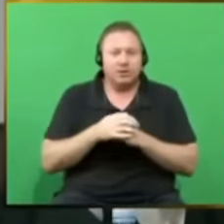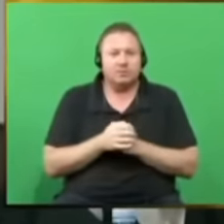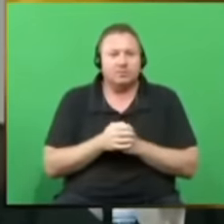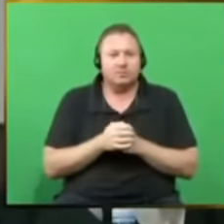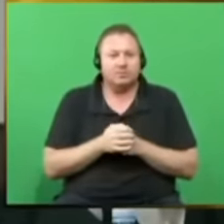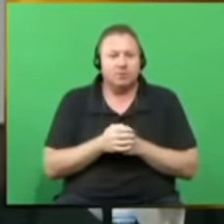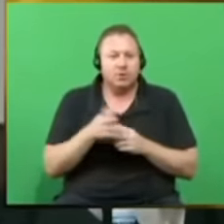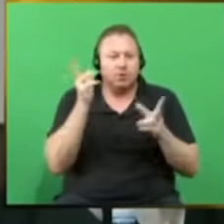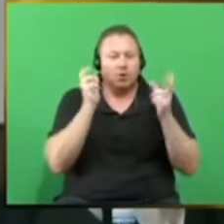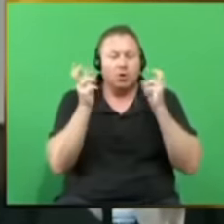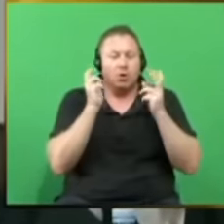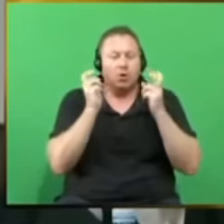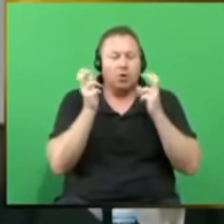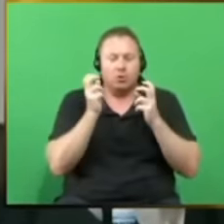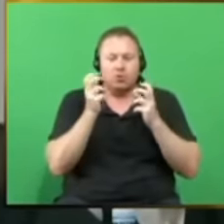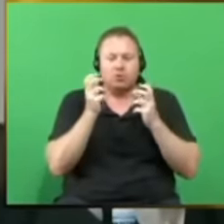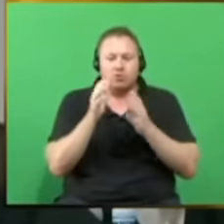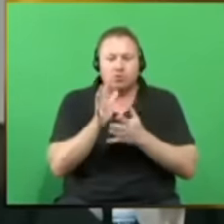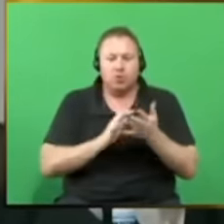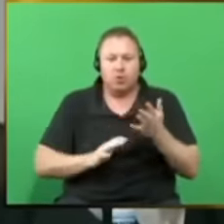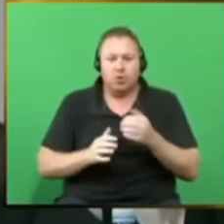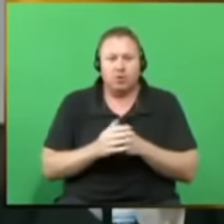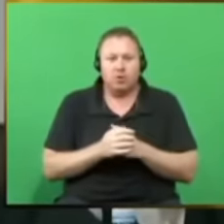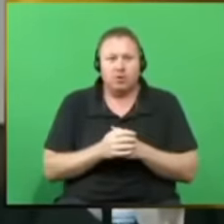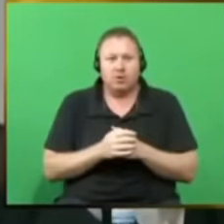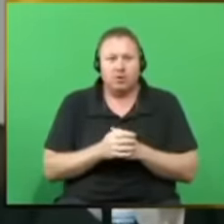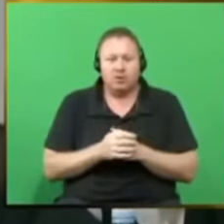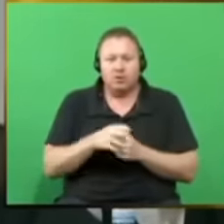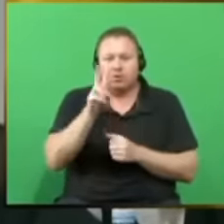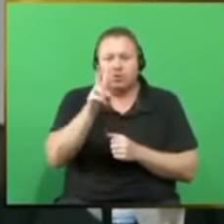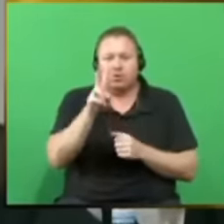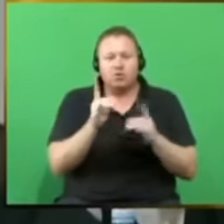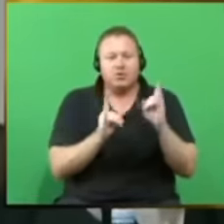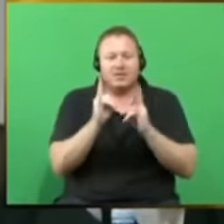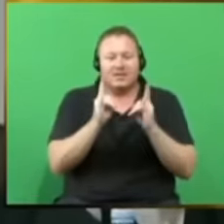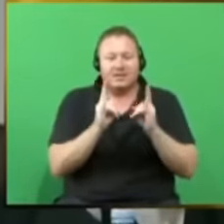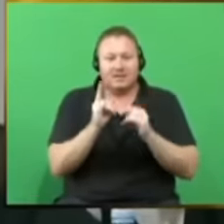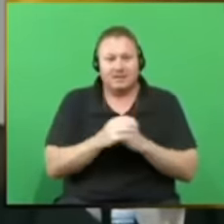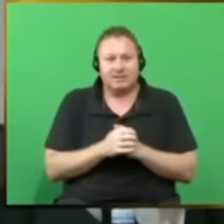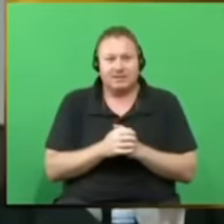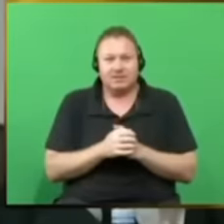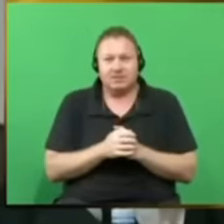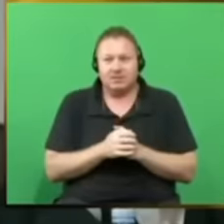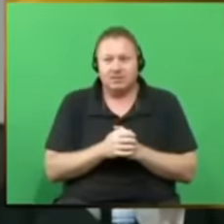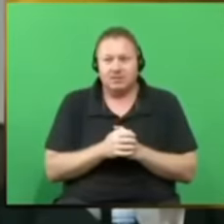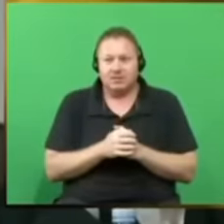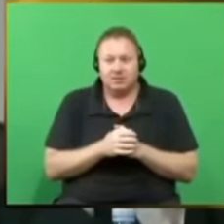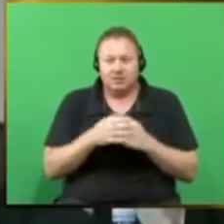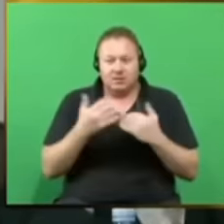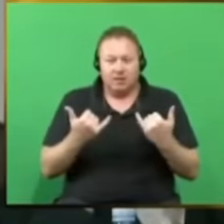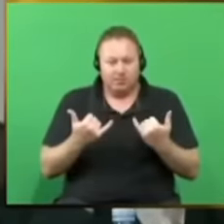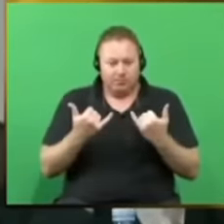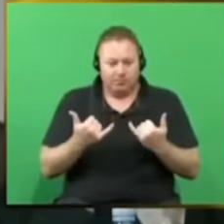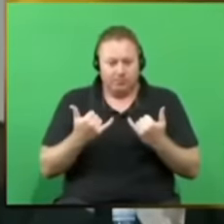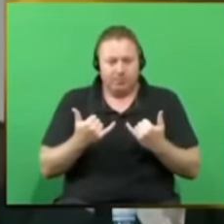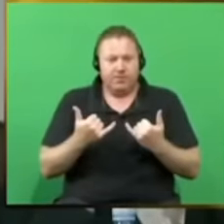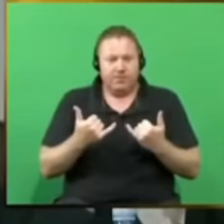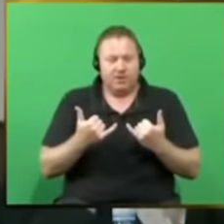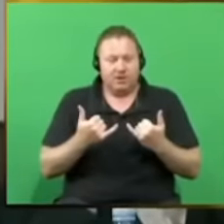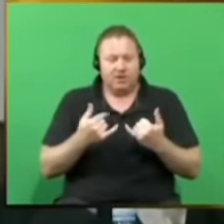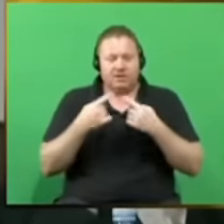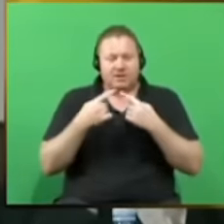We've all heard the story of two cities. Today, I want to tell you the